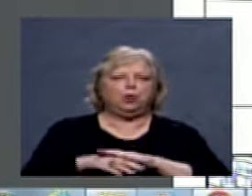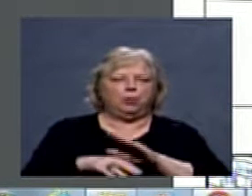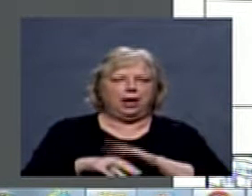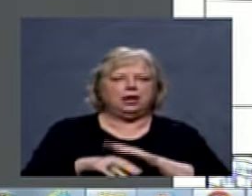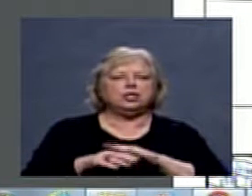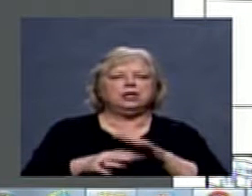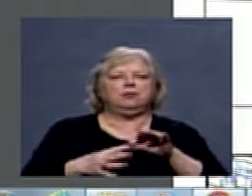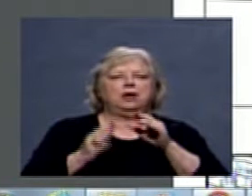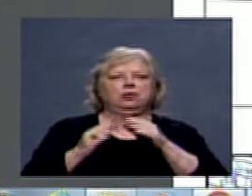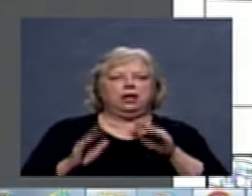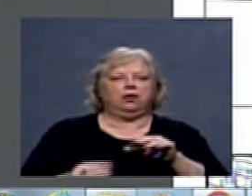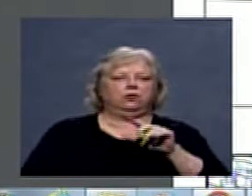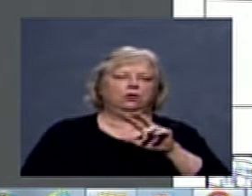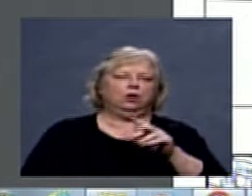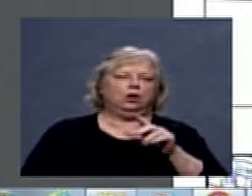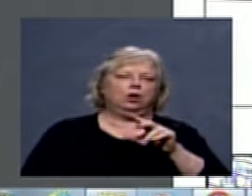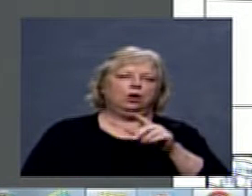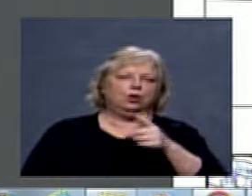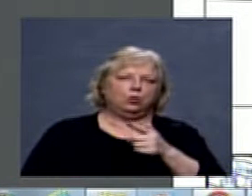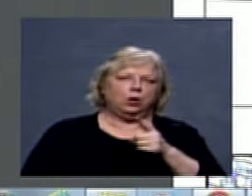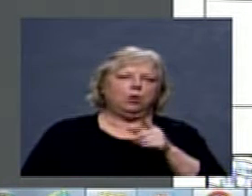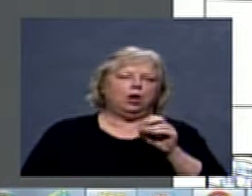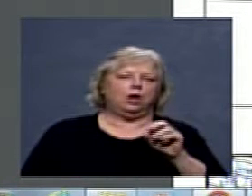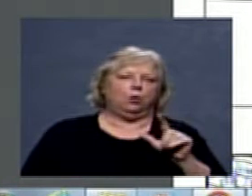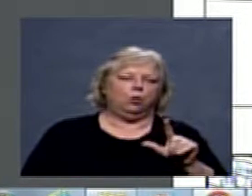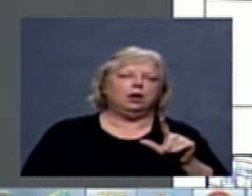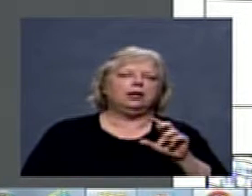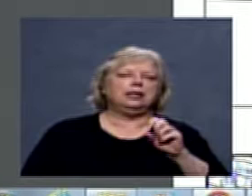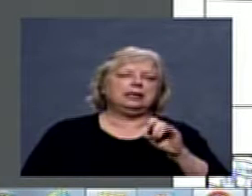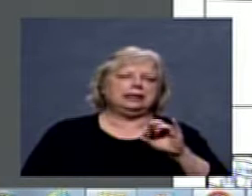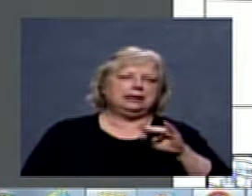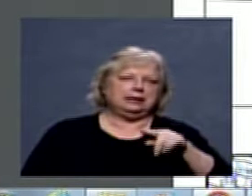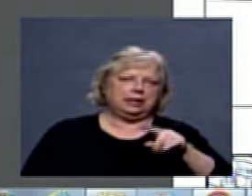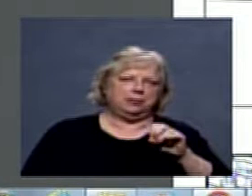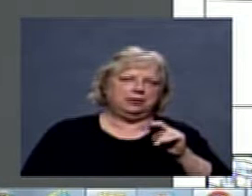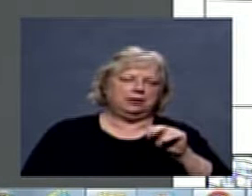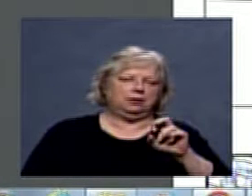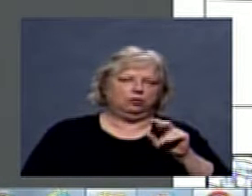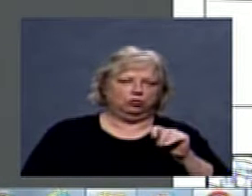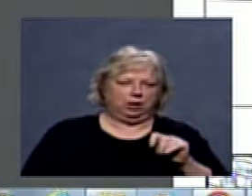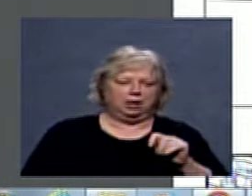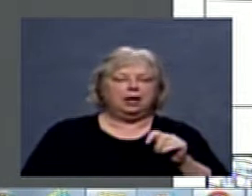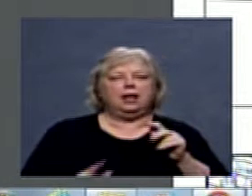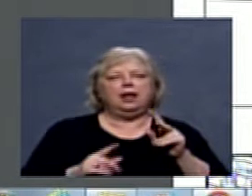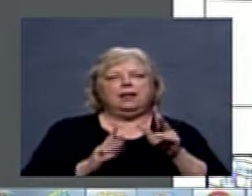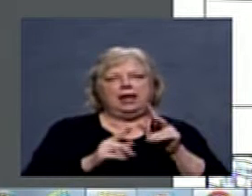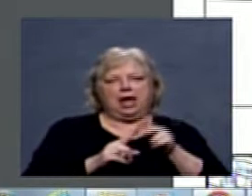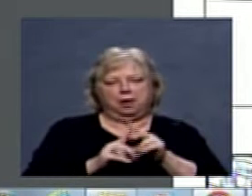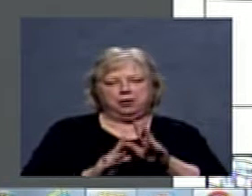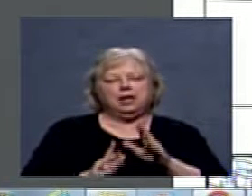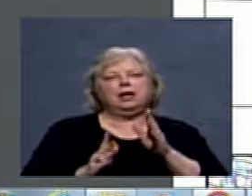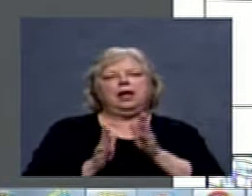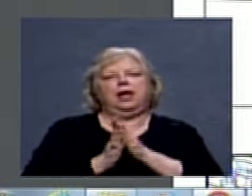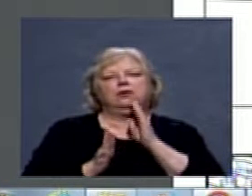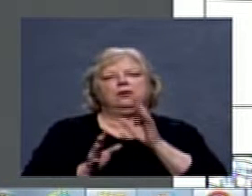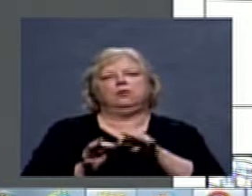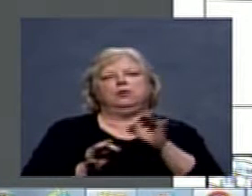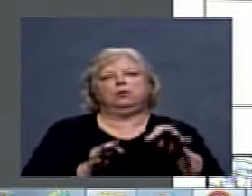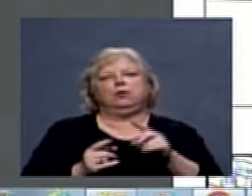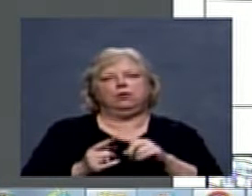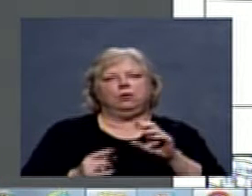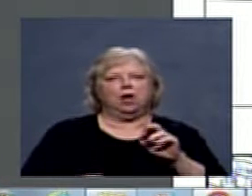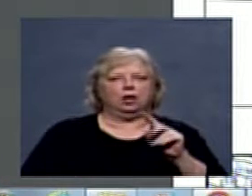Permit, 2101 Simpson Street. On August 10th, the applicant requested this application be deferred to the October 6th agenda. Staff supports